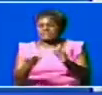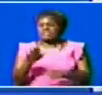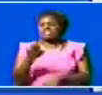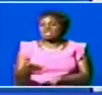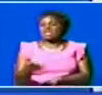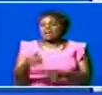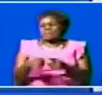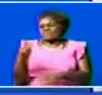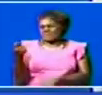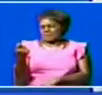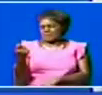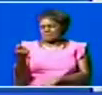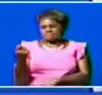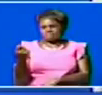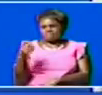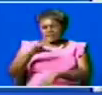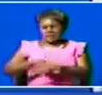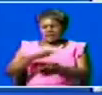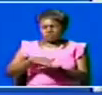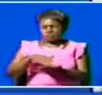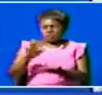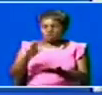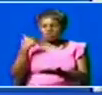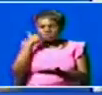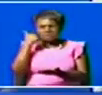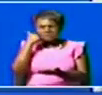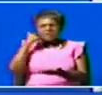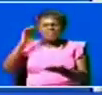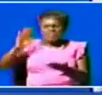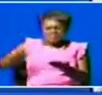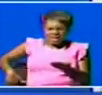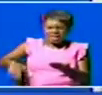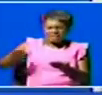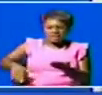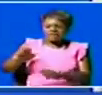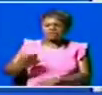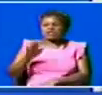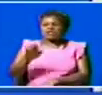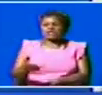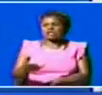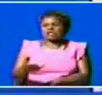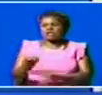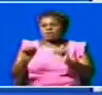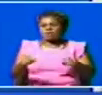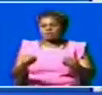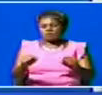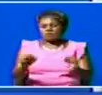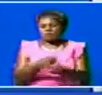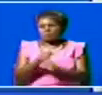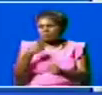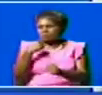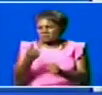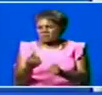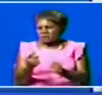Yes. But in Kenya, what we are seeing, we are getting most of the patient at a very advanced stage. But we cannot say we can't